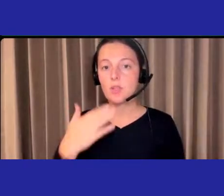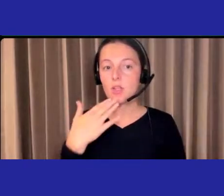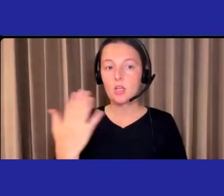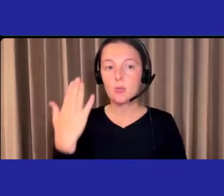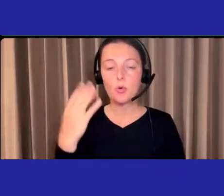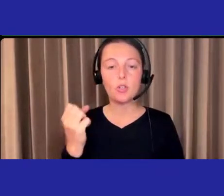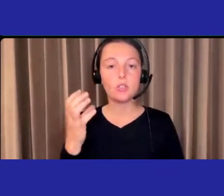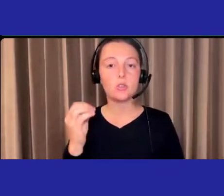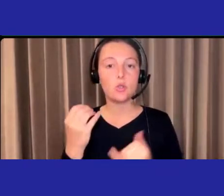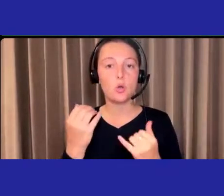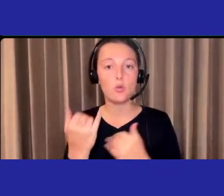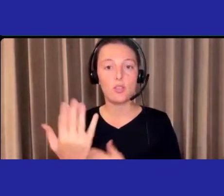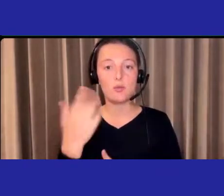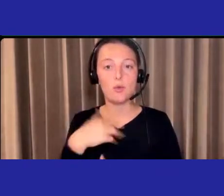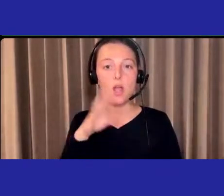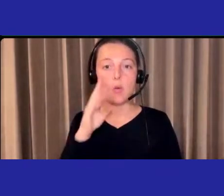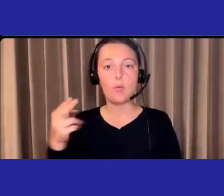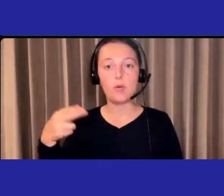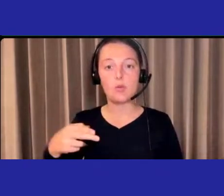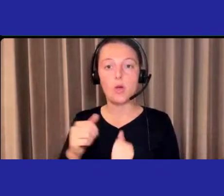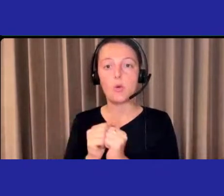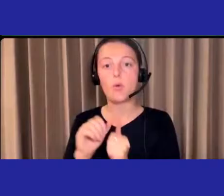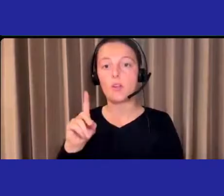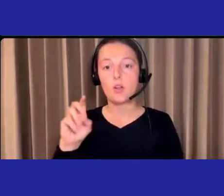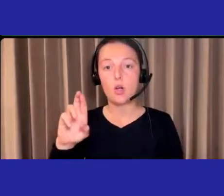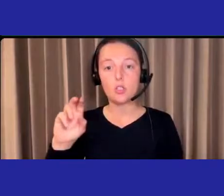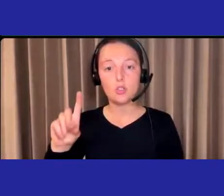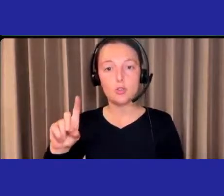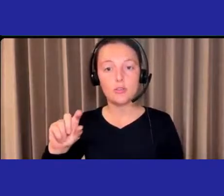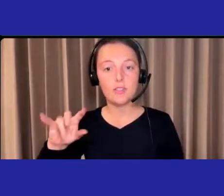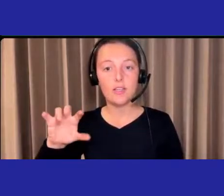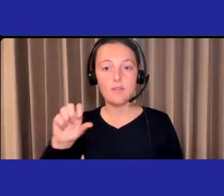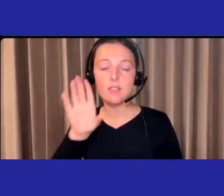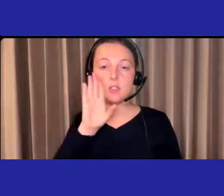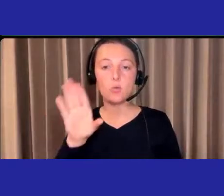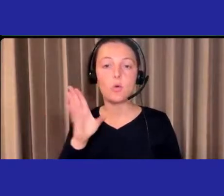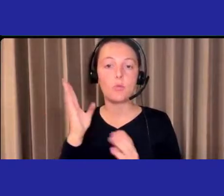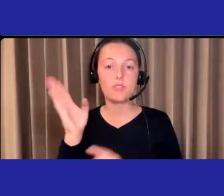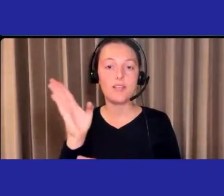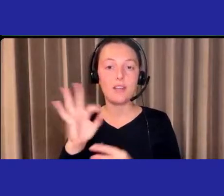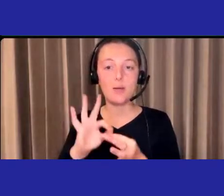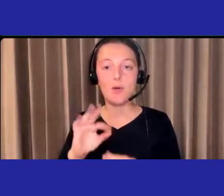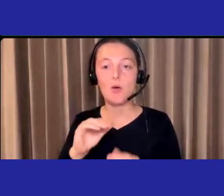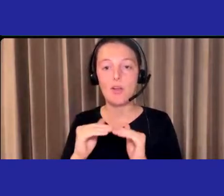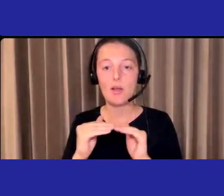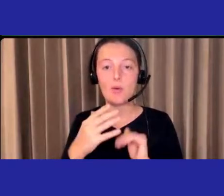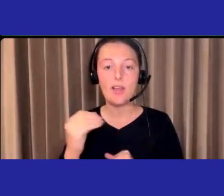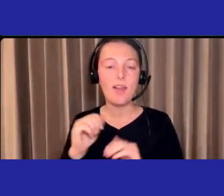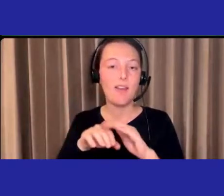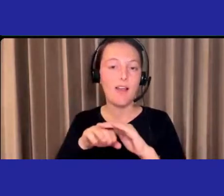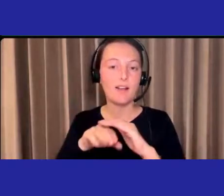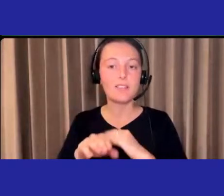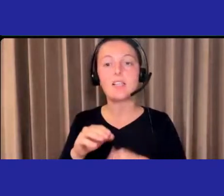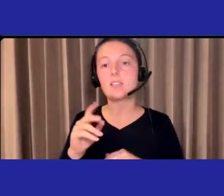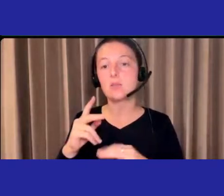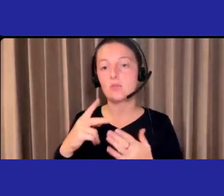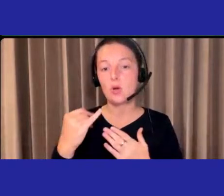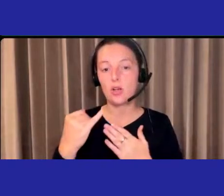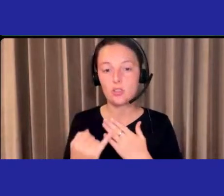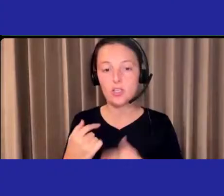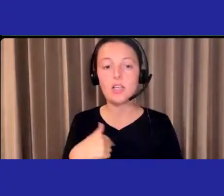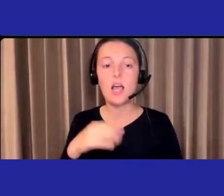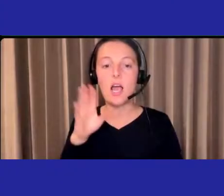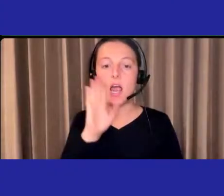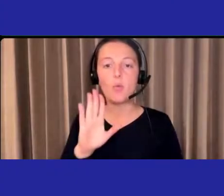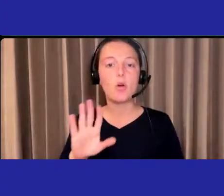joined by Dr. Davis, who will be presenting on the Equity and Access projects. I will be providing the overview of the activities that the